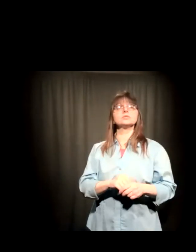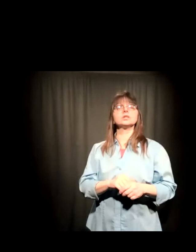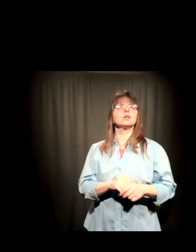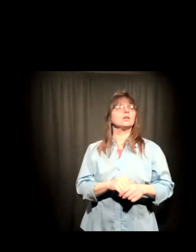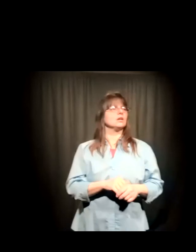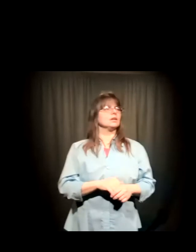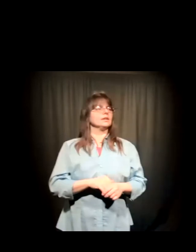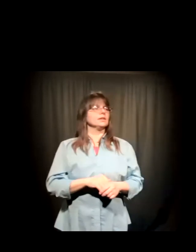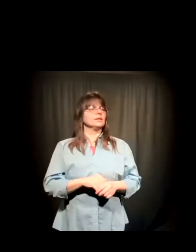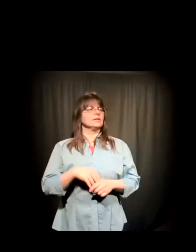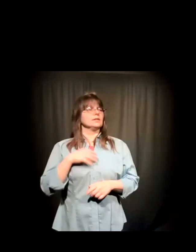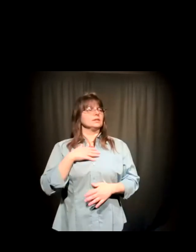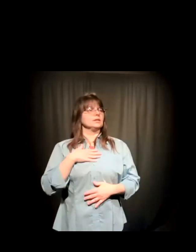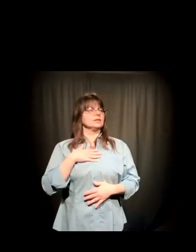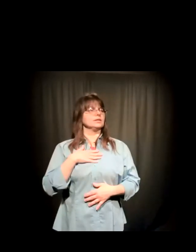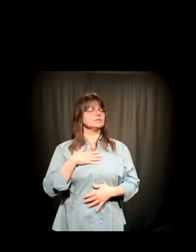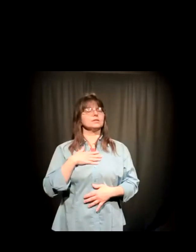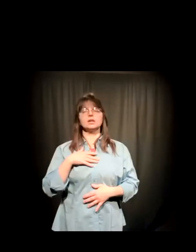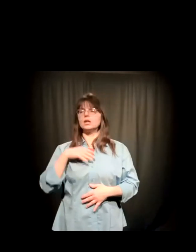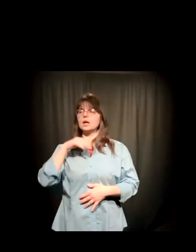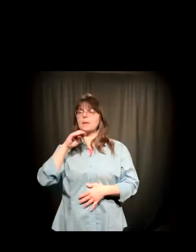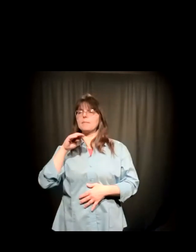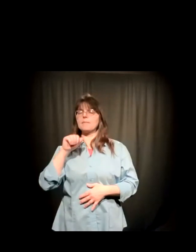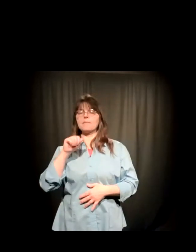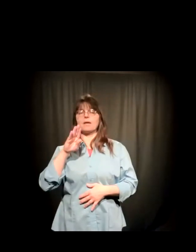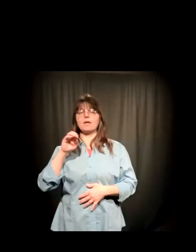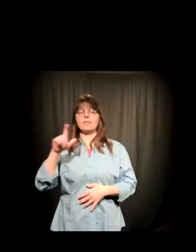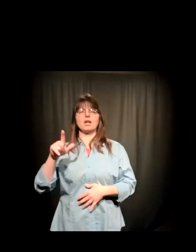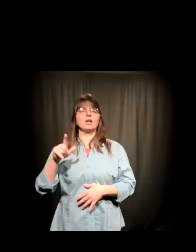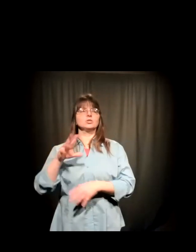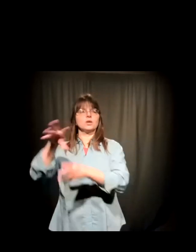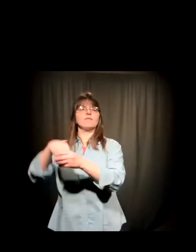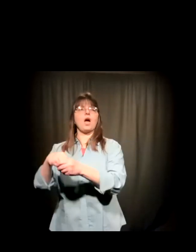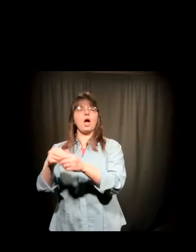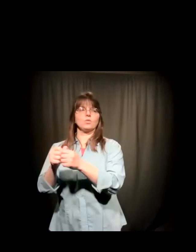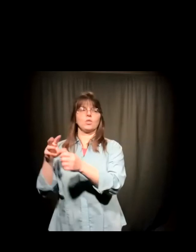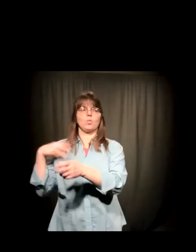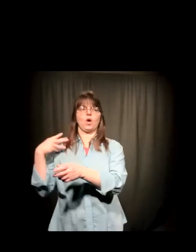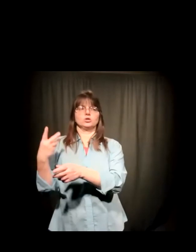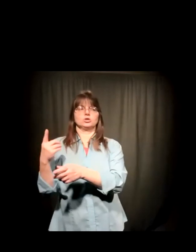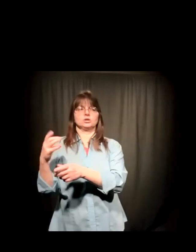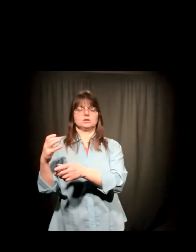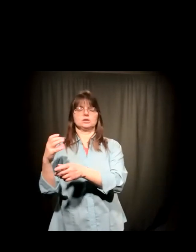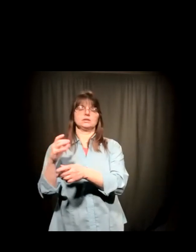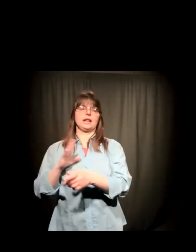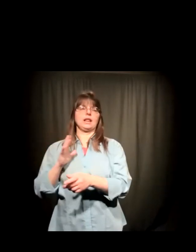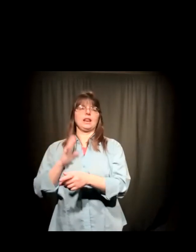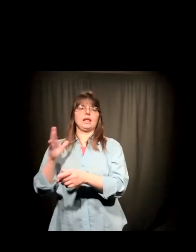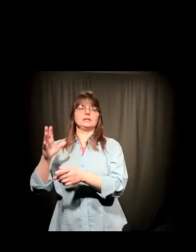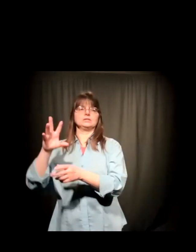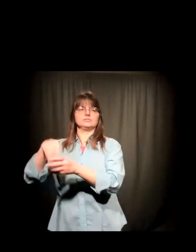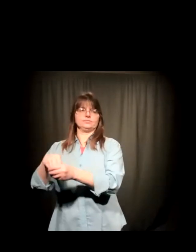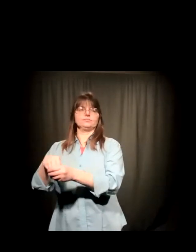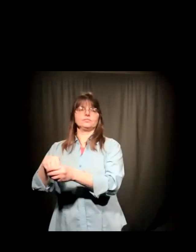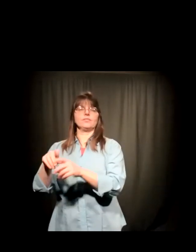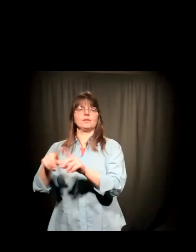She was involved with the Washington elite, but she never really felt completely comfortable in those circles. When Alex was away, she